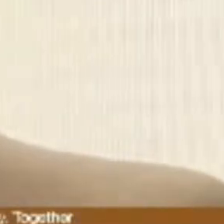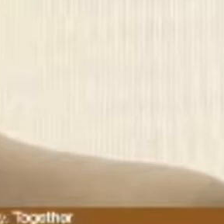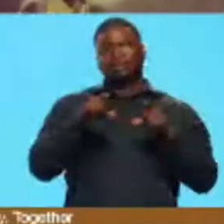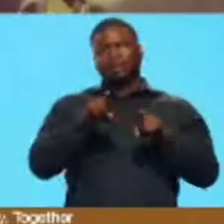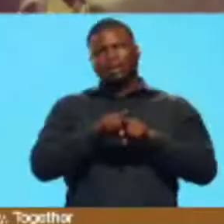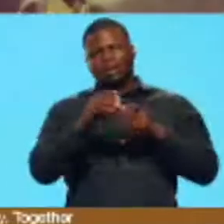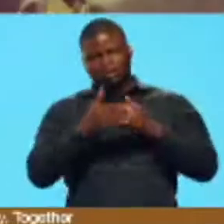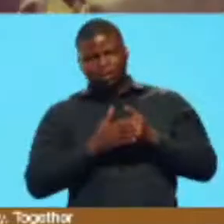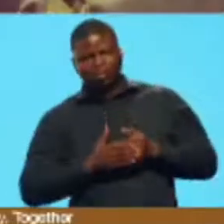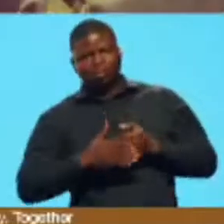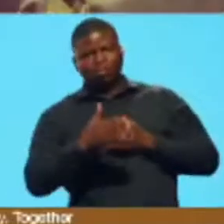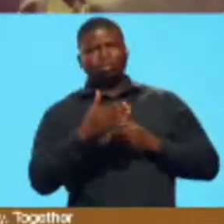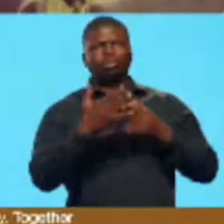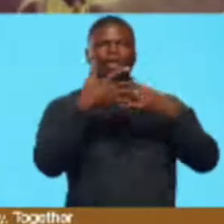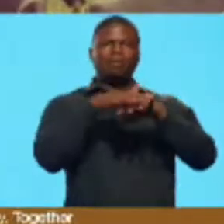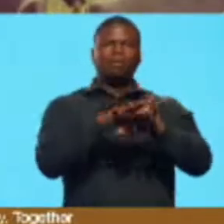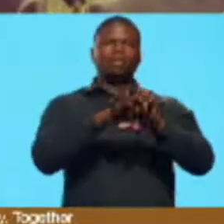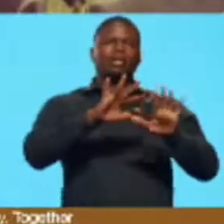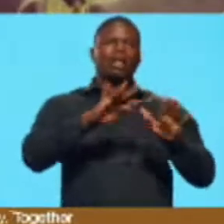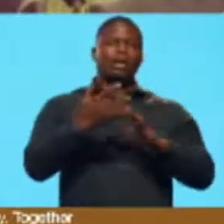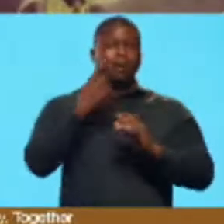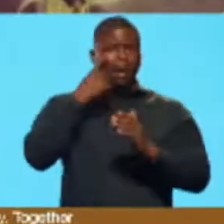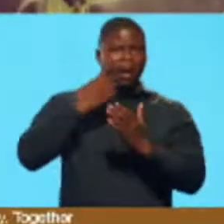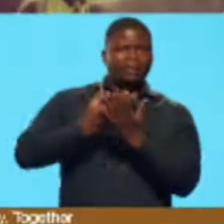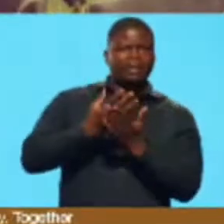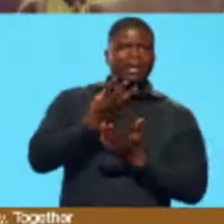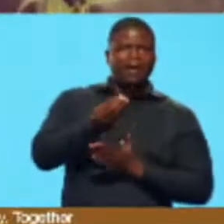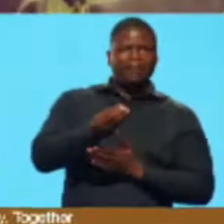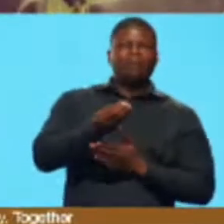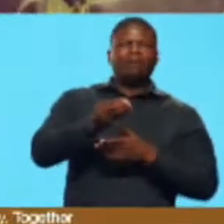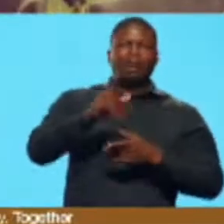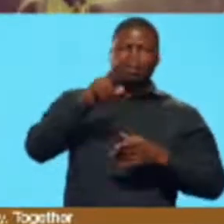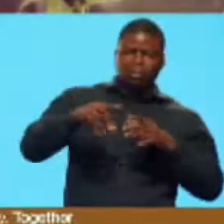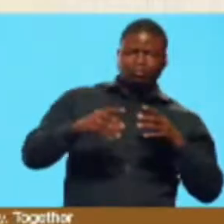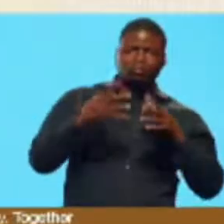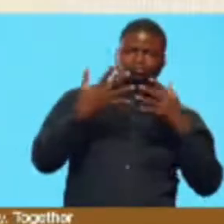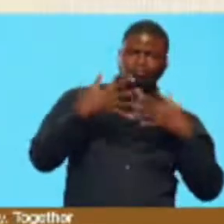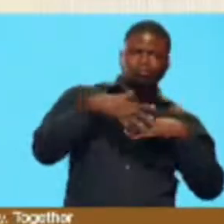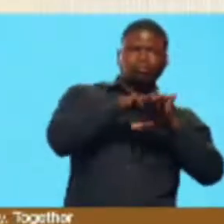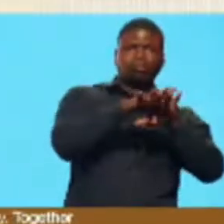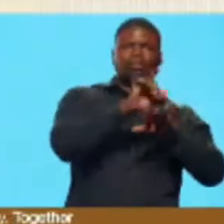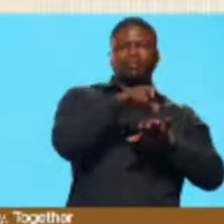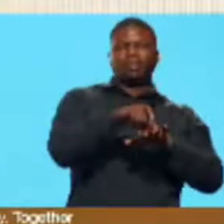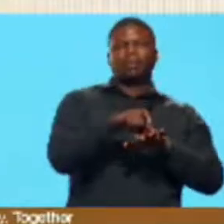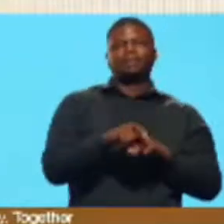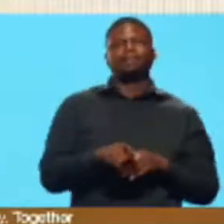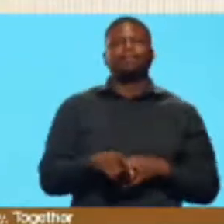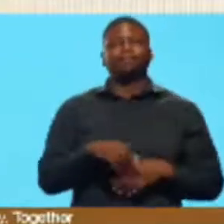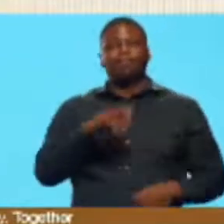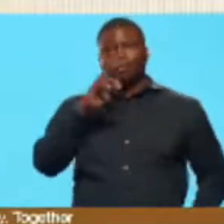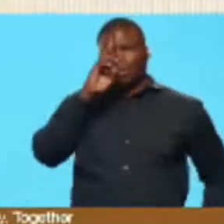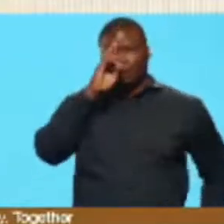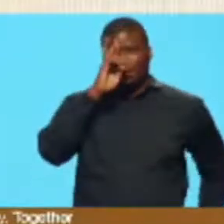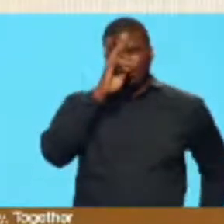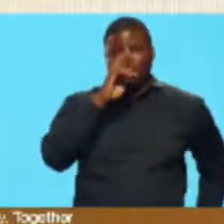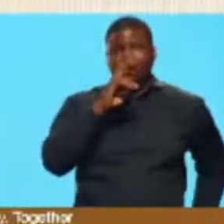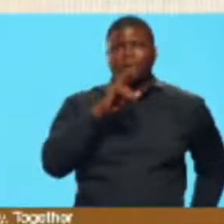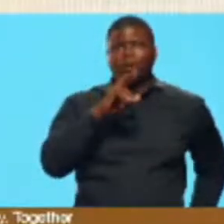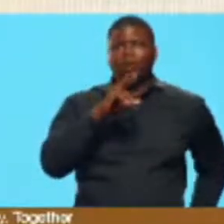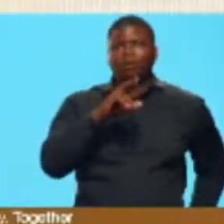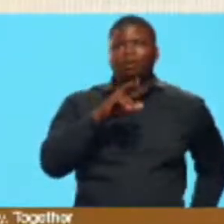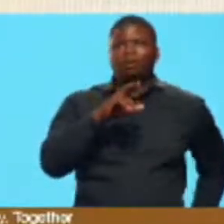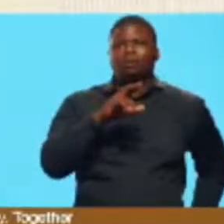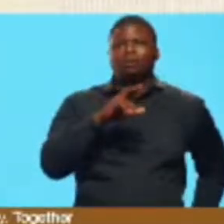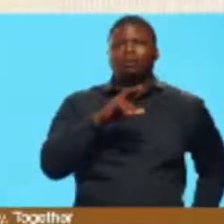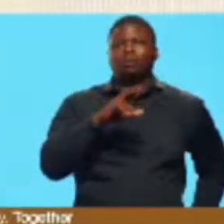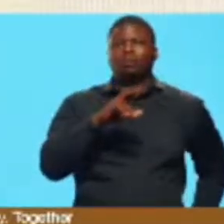and implement the evidence-based planning and integration. A population unit